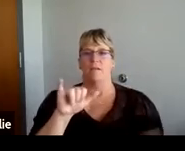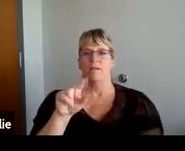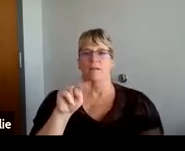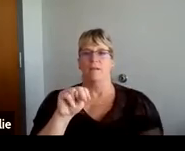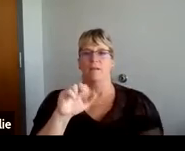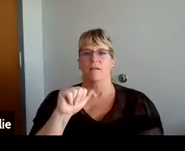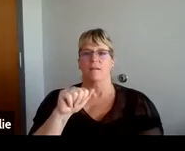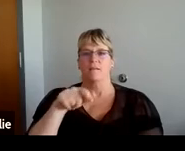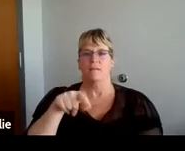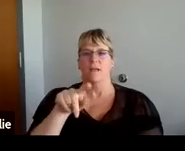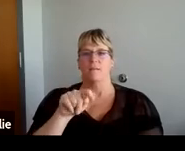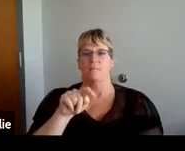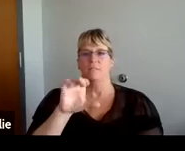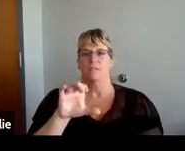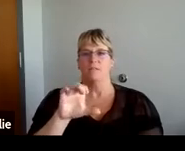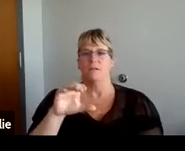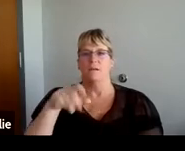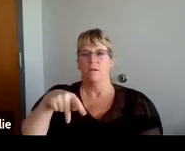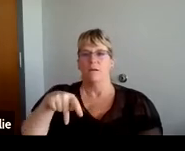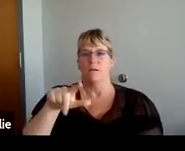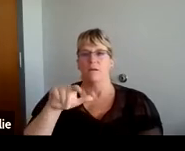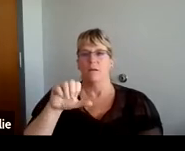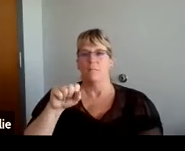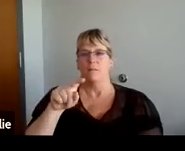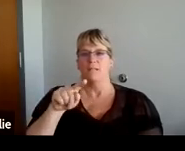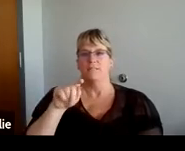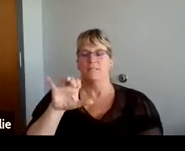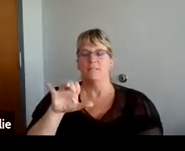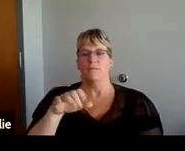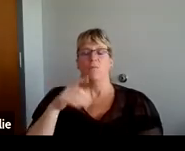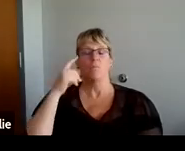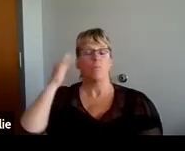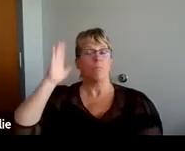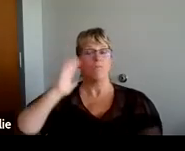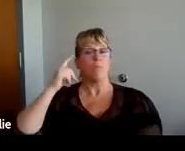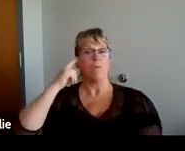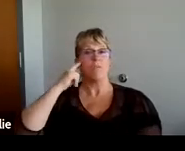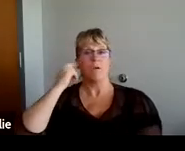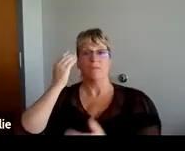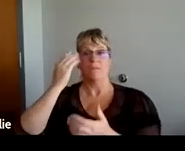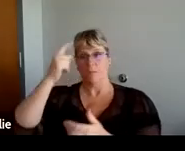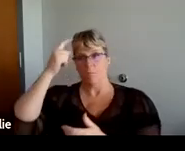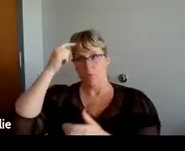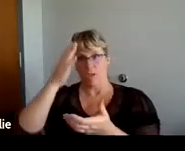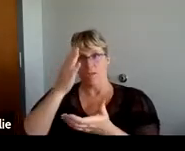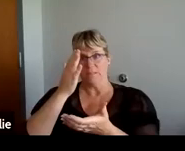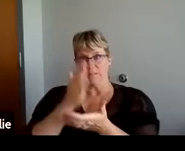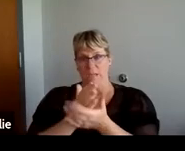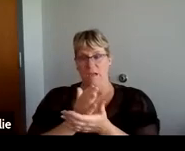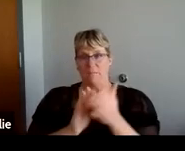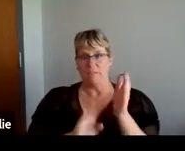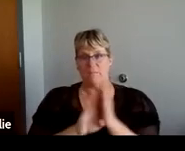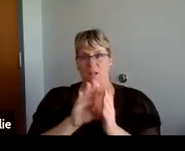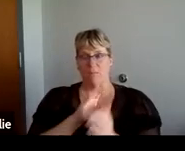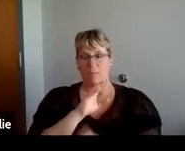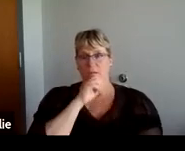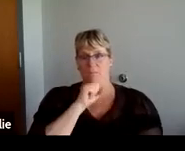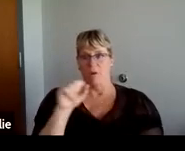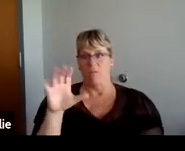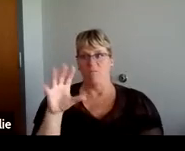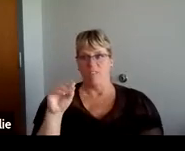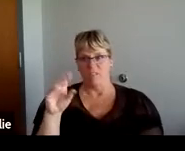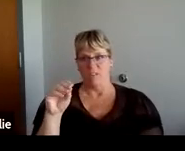used to think that our brain kind of stopped developing. We didn't regenerate our brain cells after the age of 50.